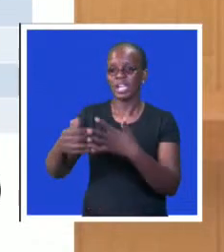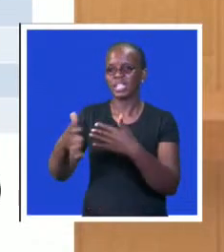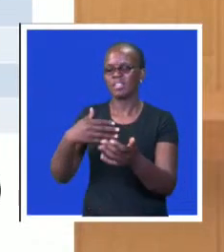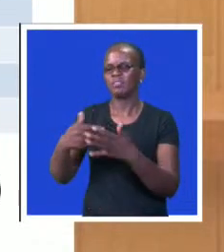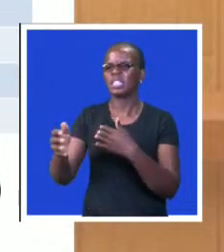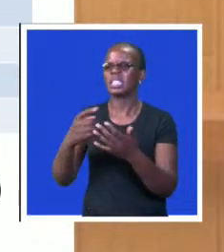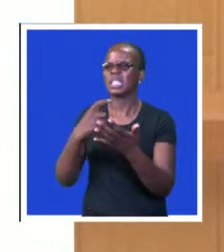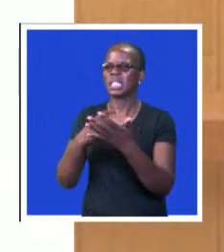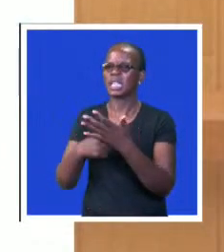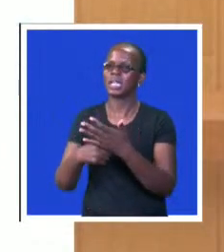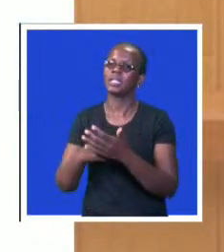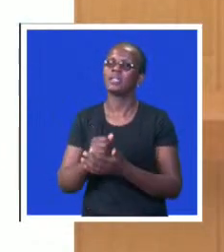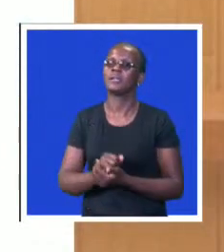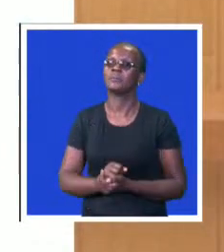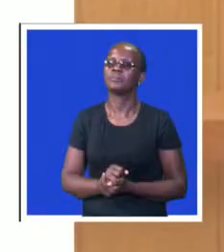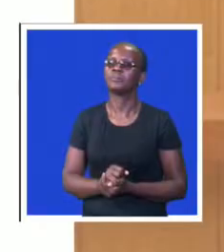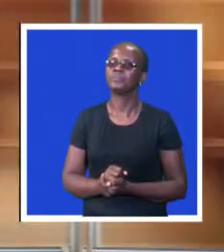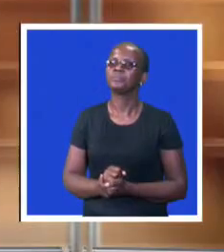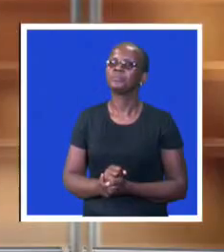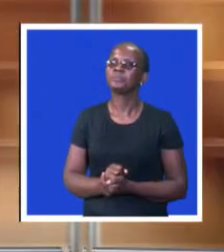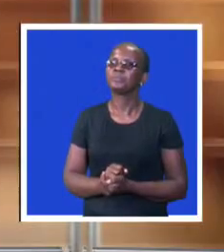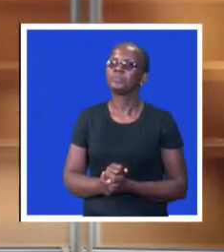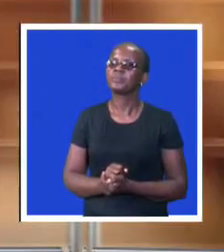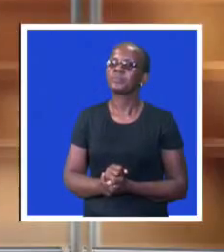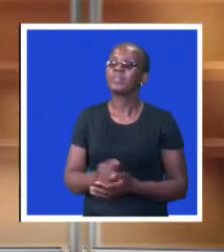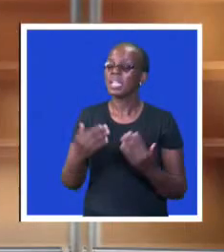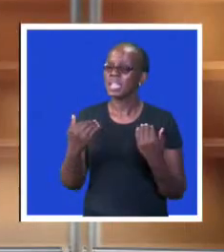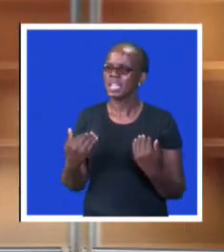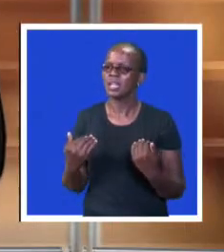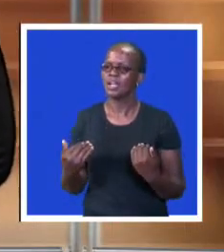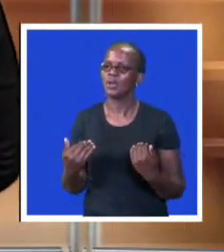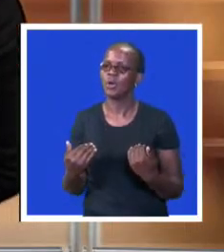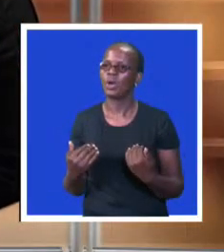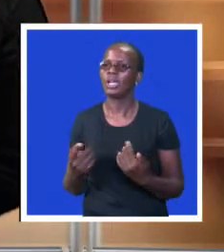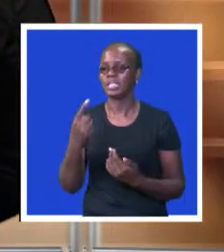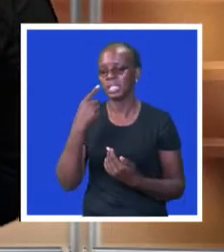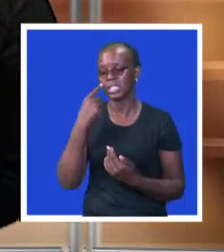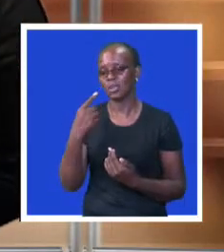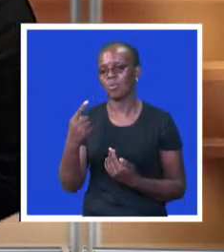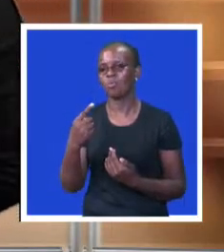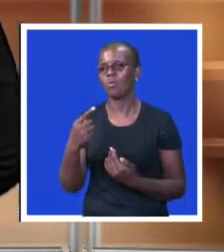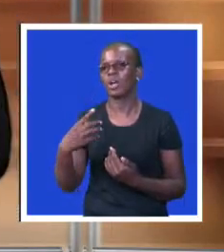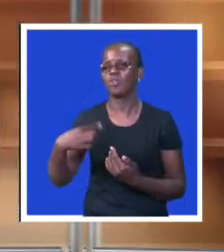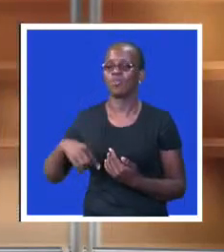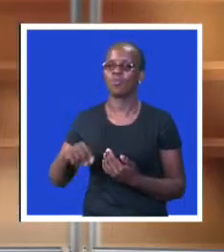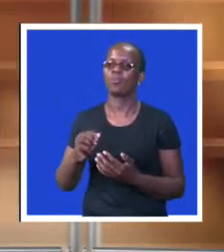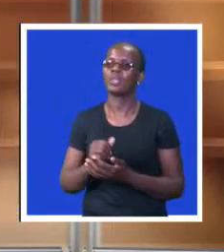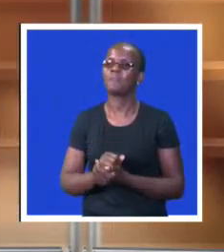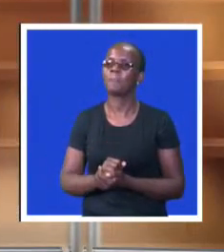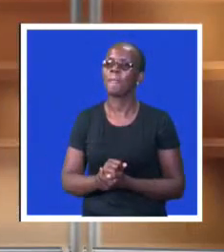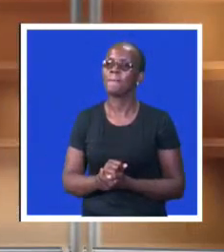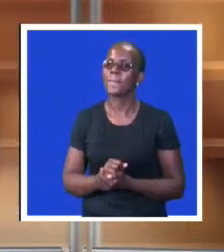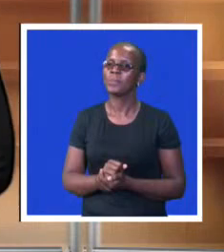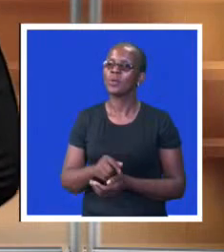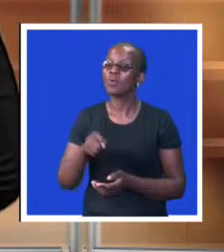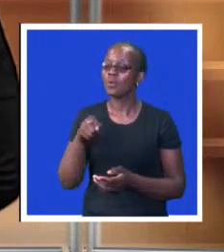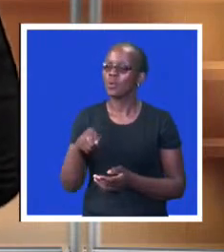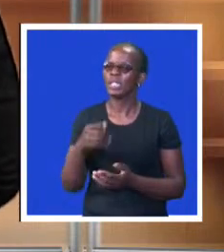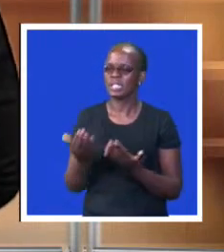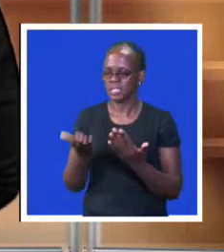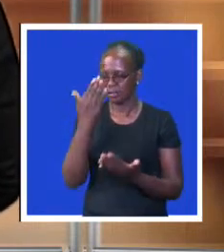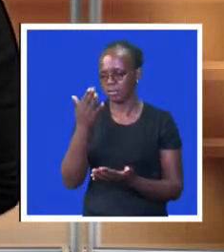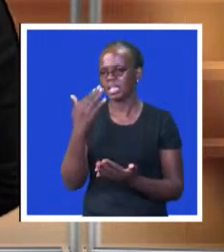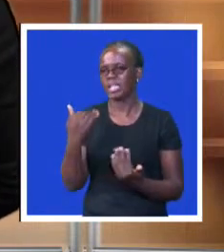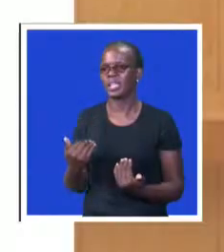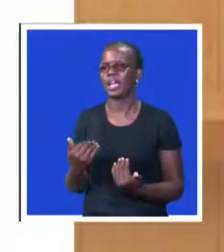we have bought. Let us look at another activity. In this activity,